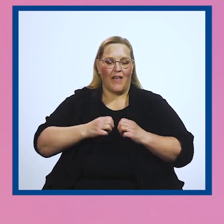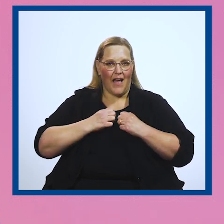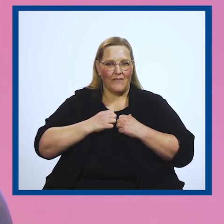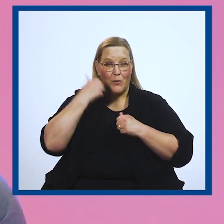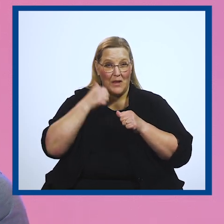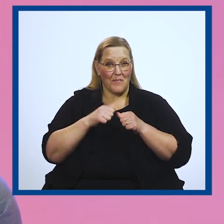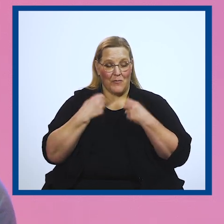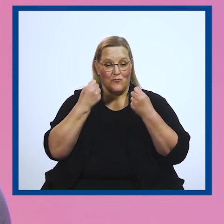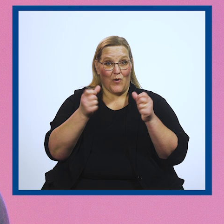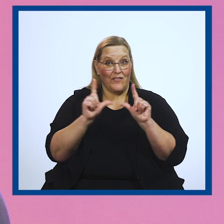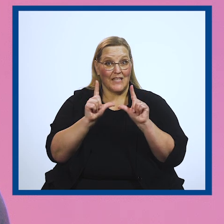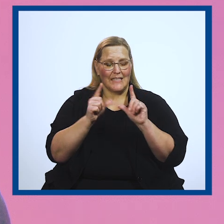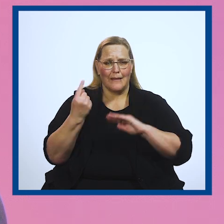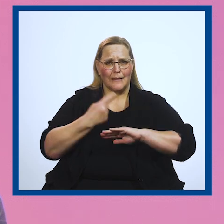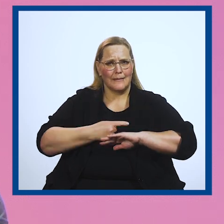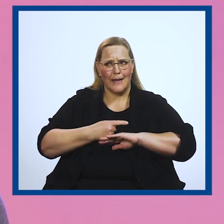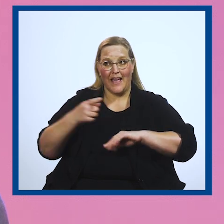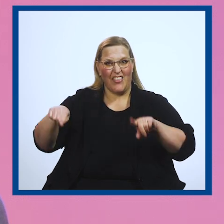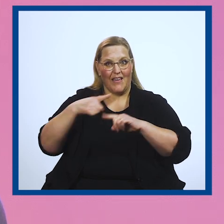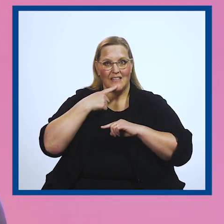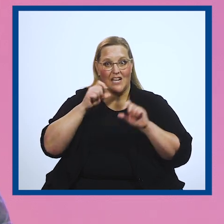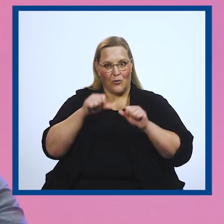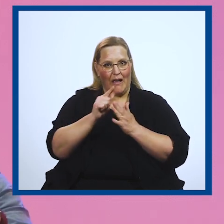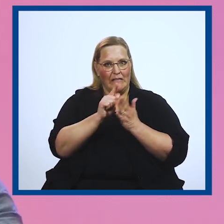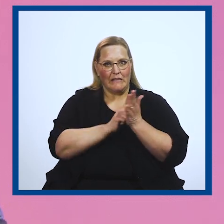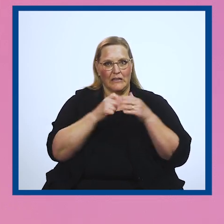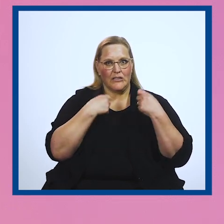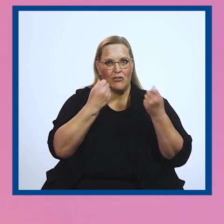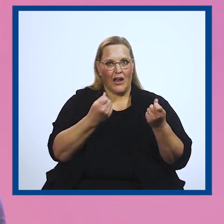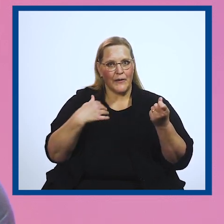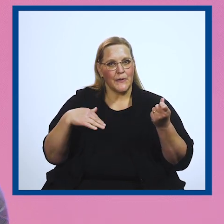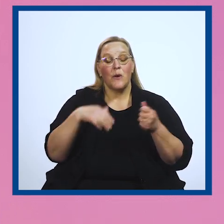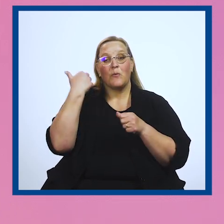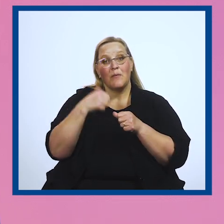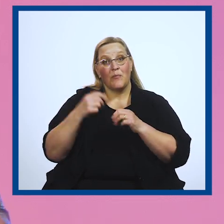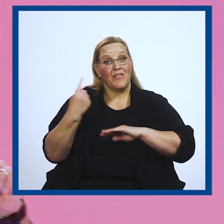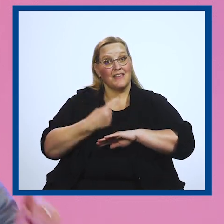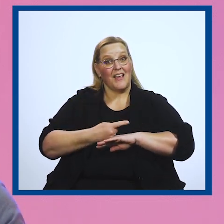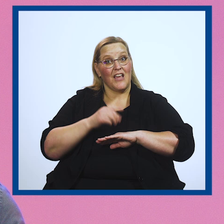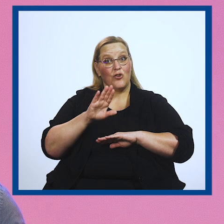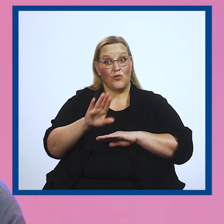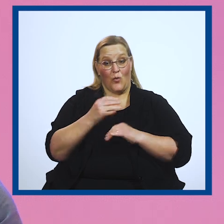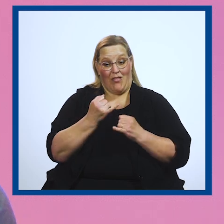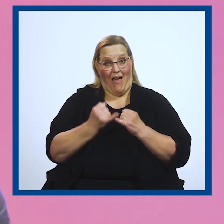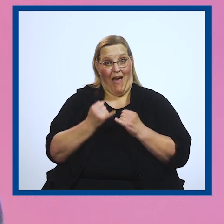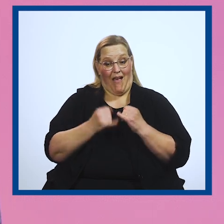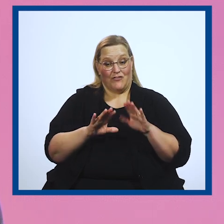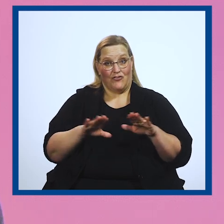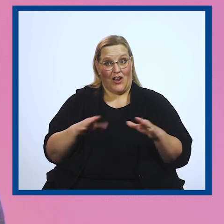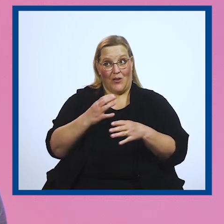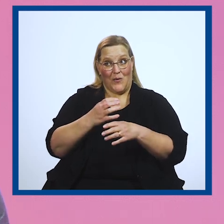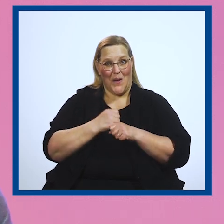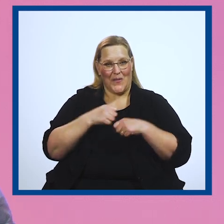remember your driver's license? Remember the day they said you can legally drive? Here's a big one. Do you remember the day your last child got their